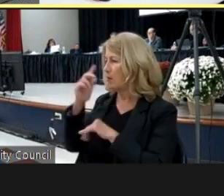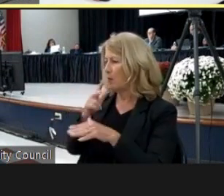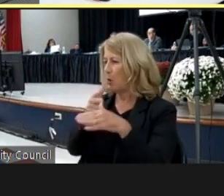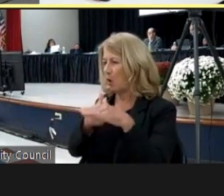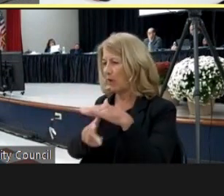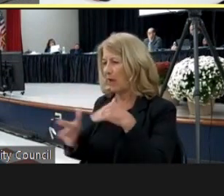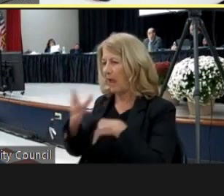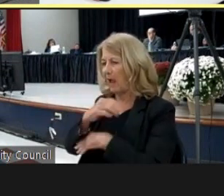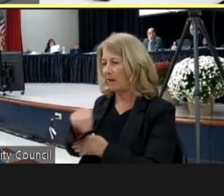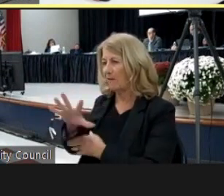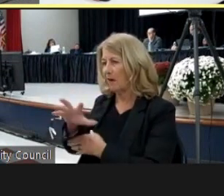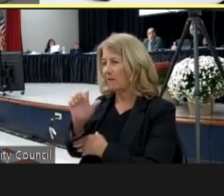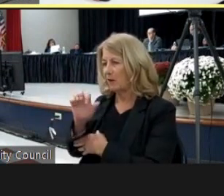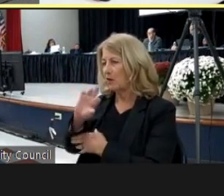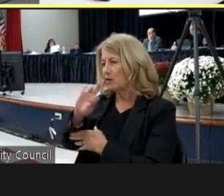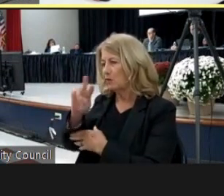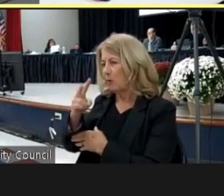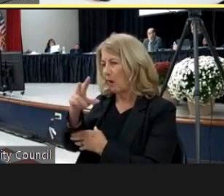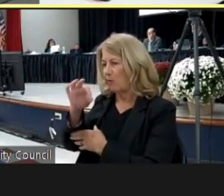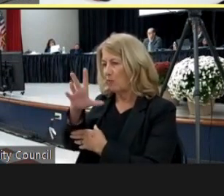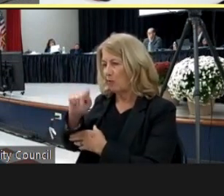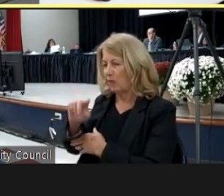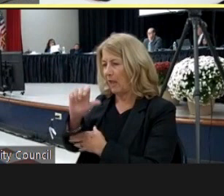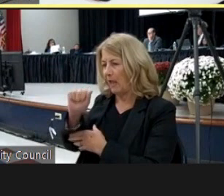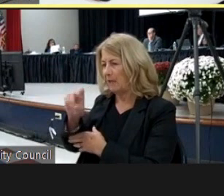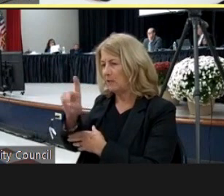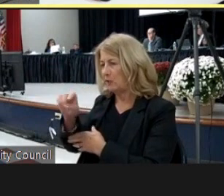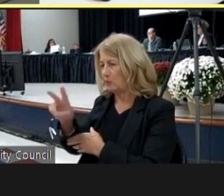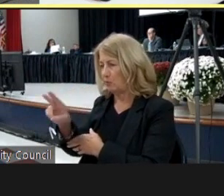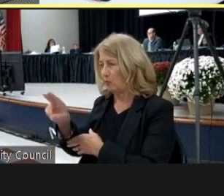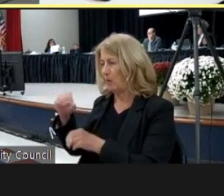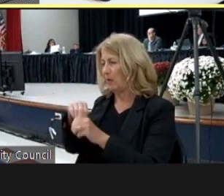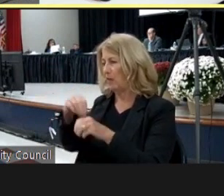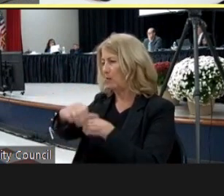foot ADU in the rear.